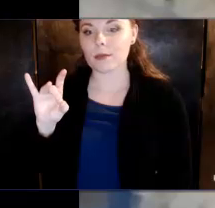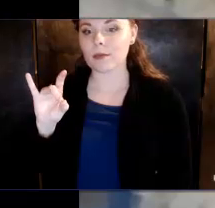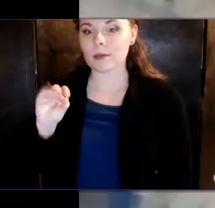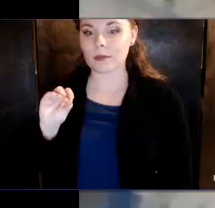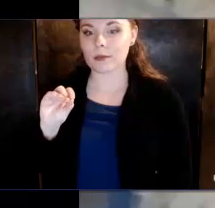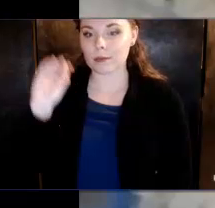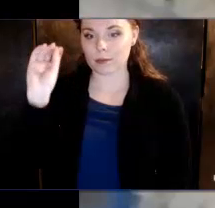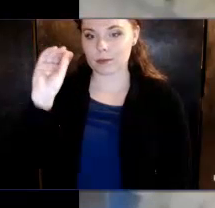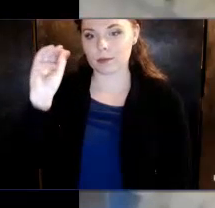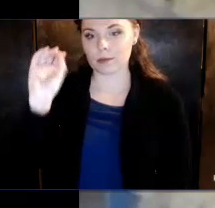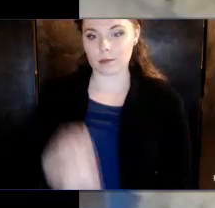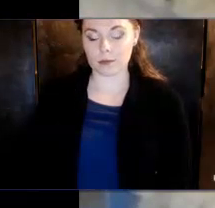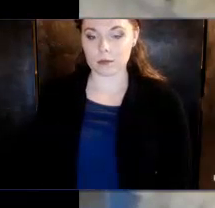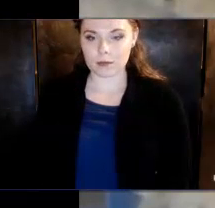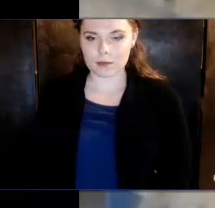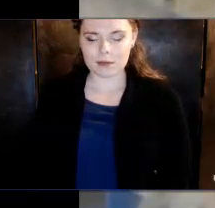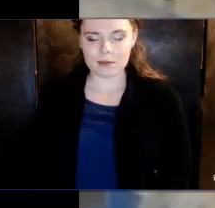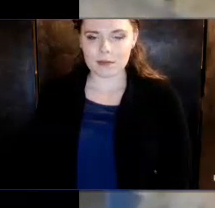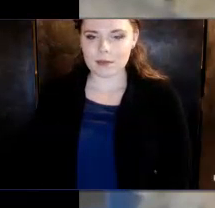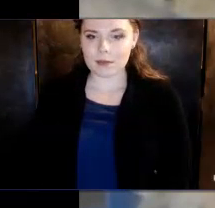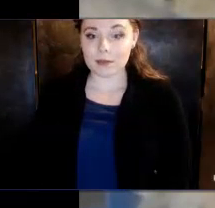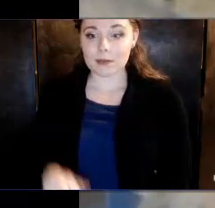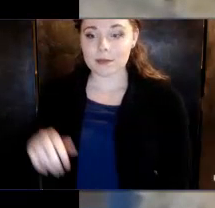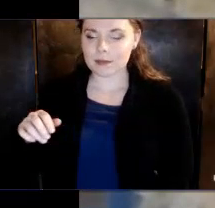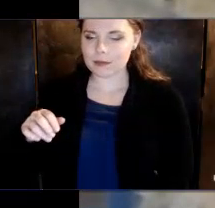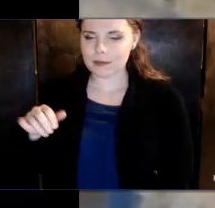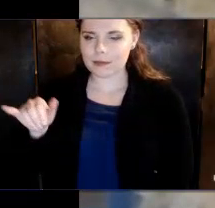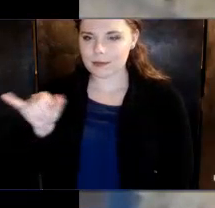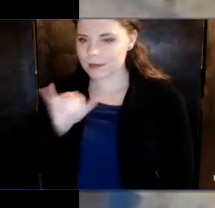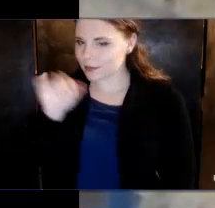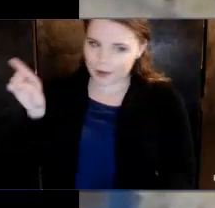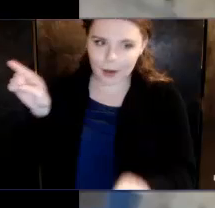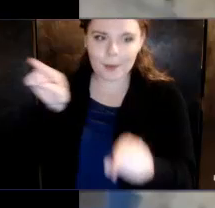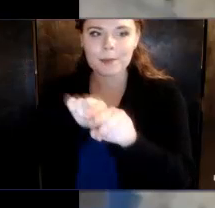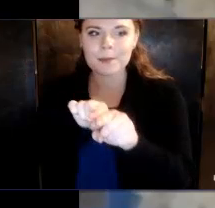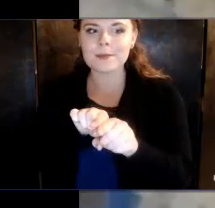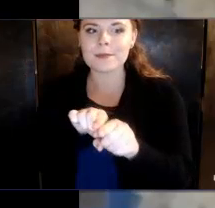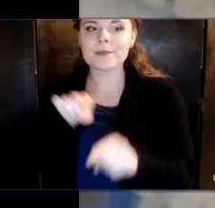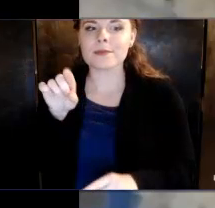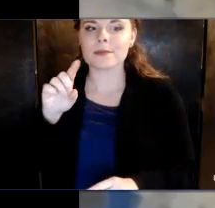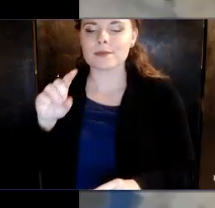180 degrees, just like a straight line, just like supplementary angles.